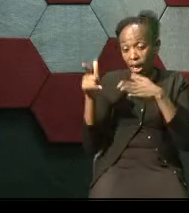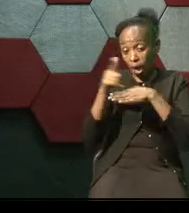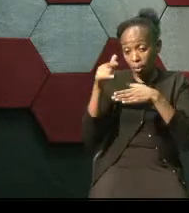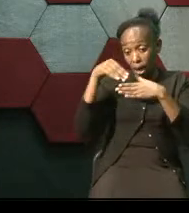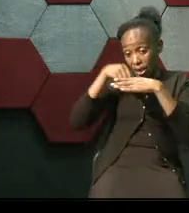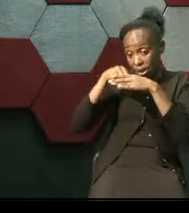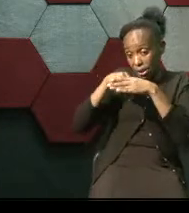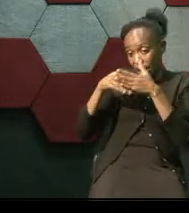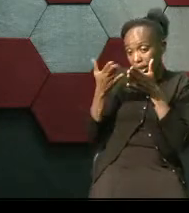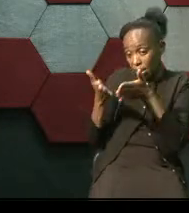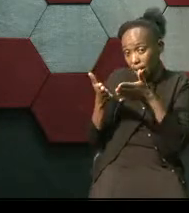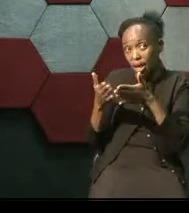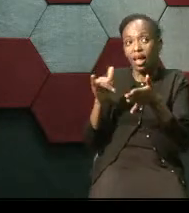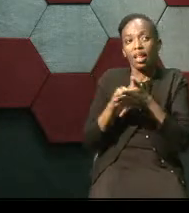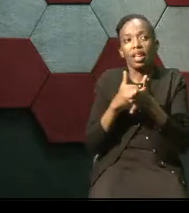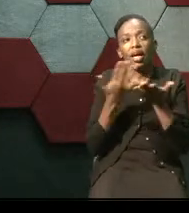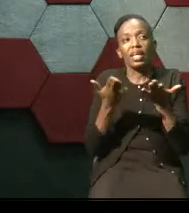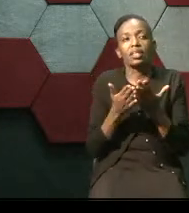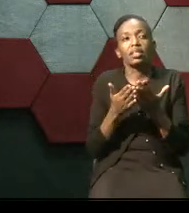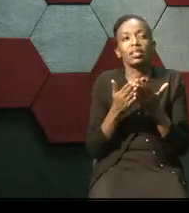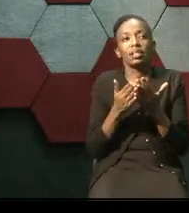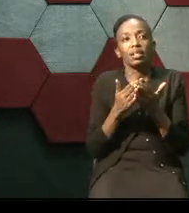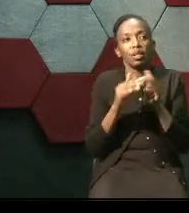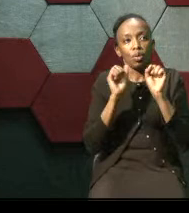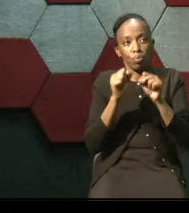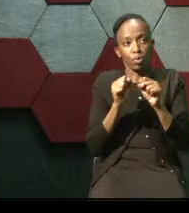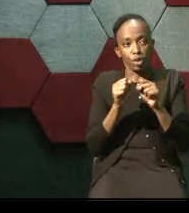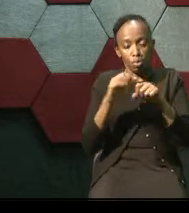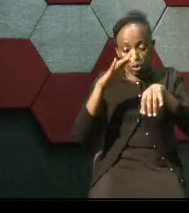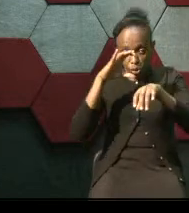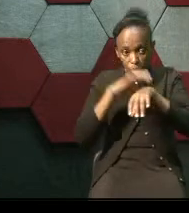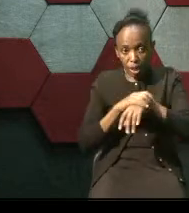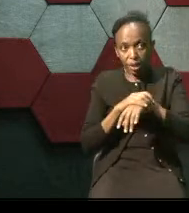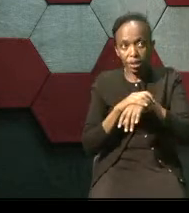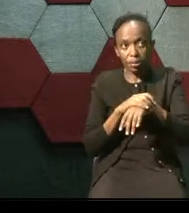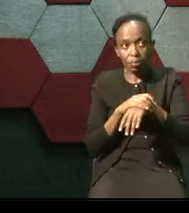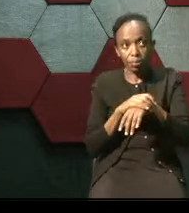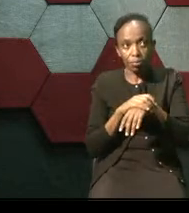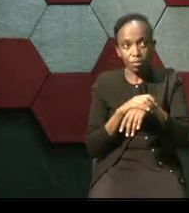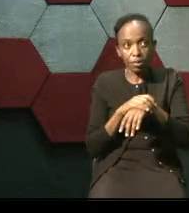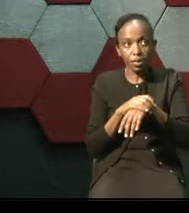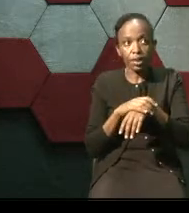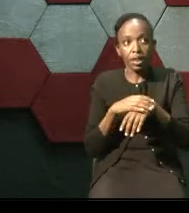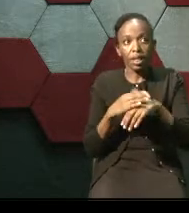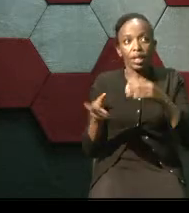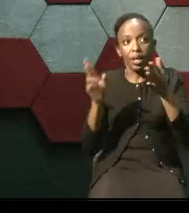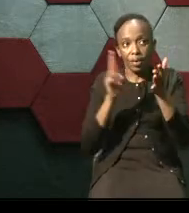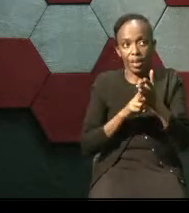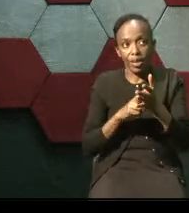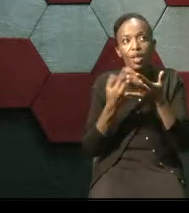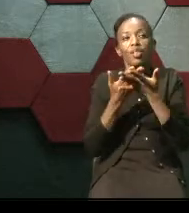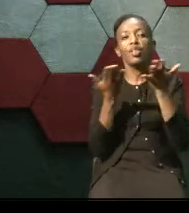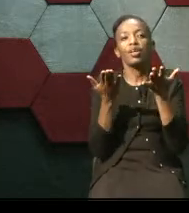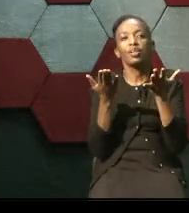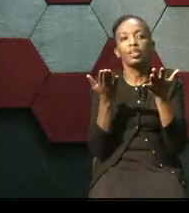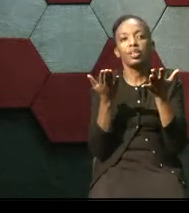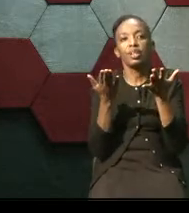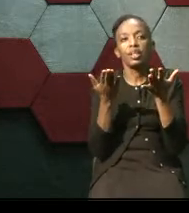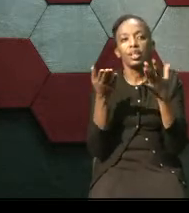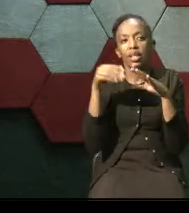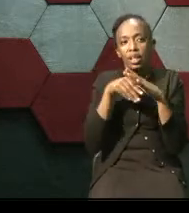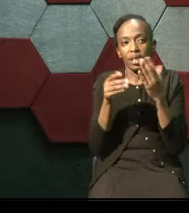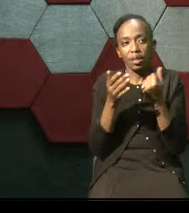inside, whereby it will be processing it will be recording the events in